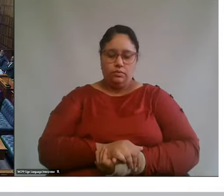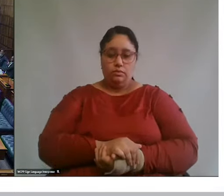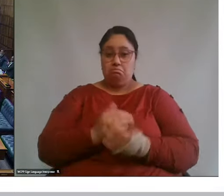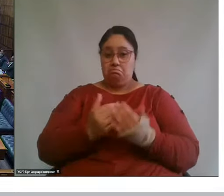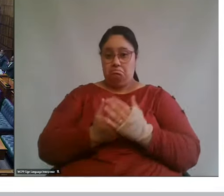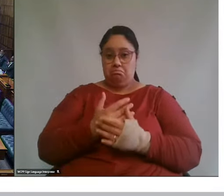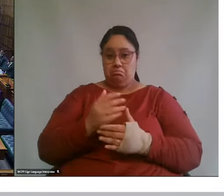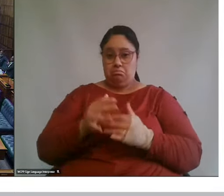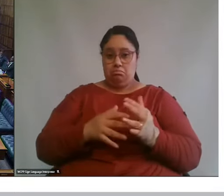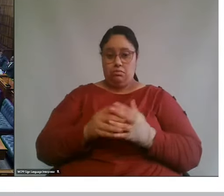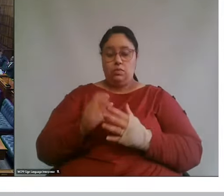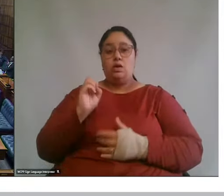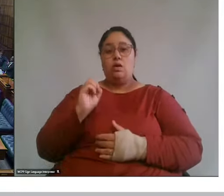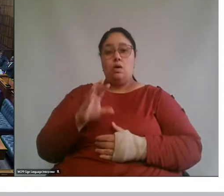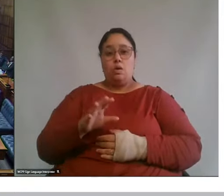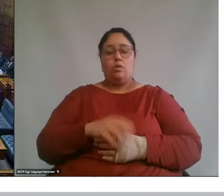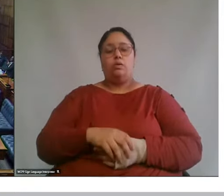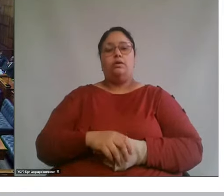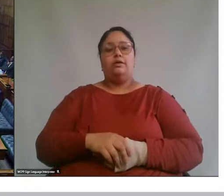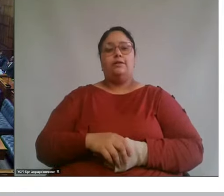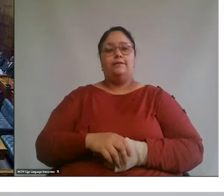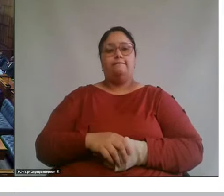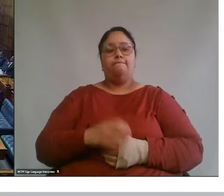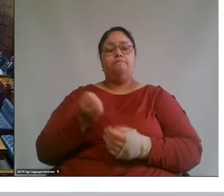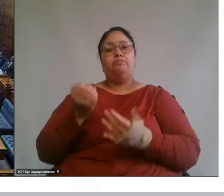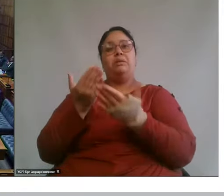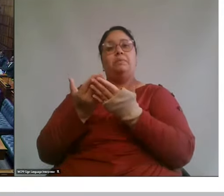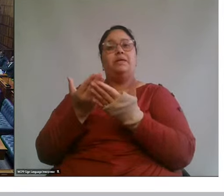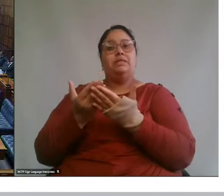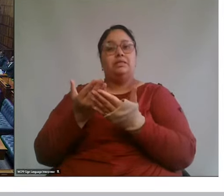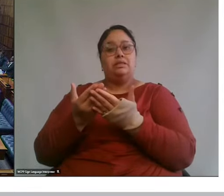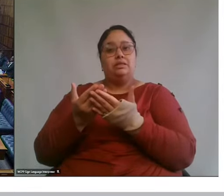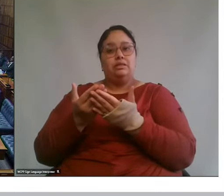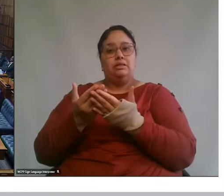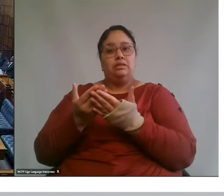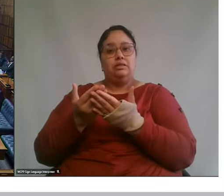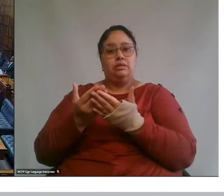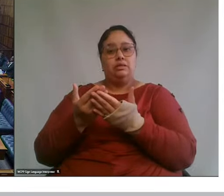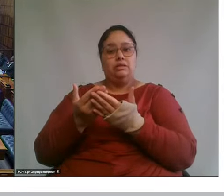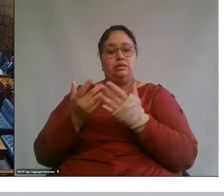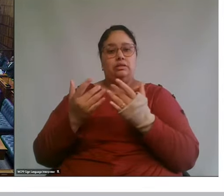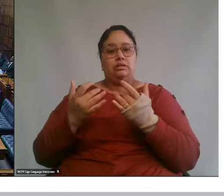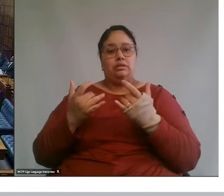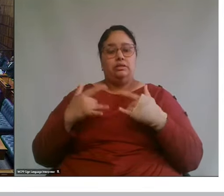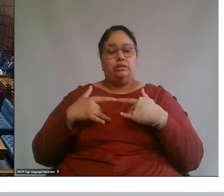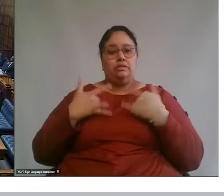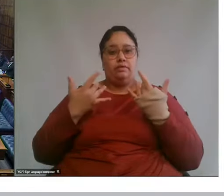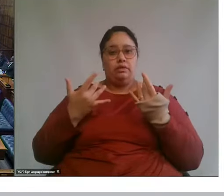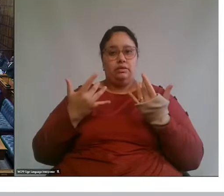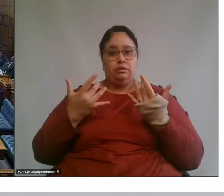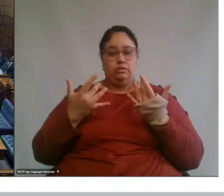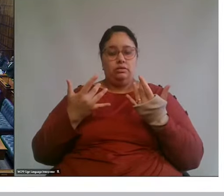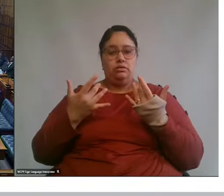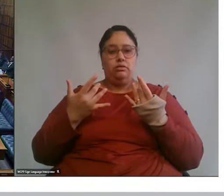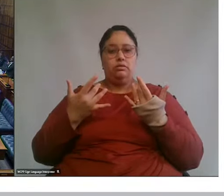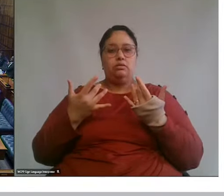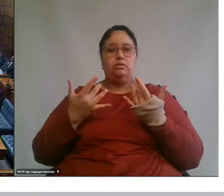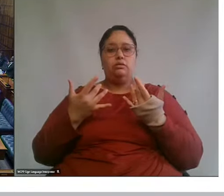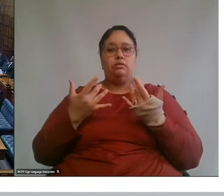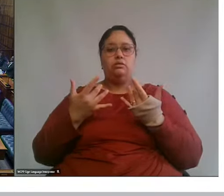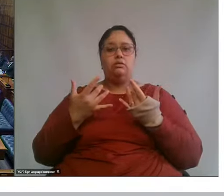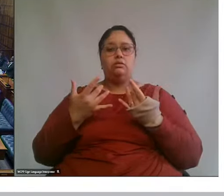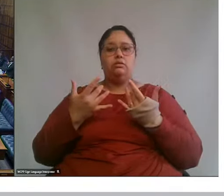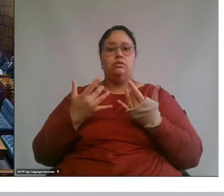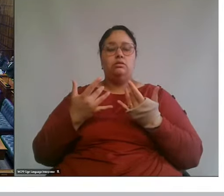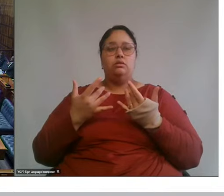Minister oh the the the the the bids the bids and the events yeah so I think in the